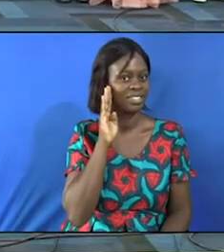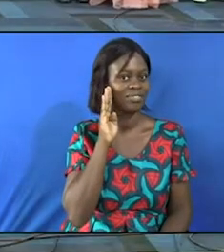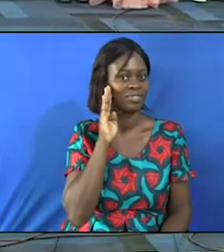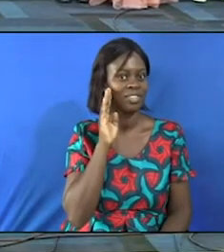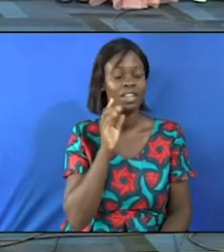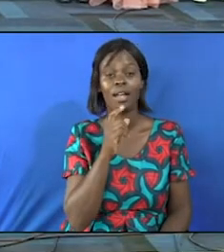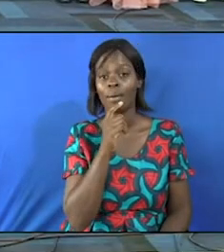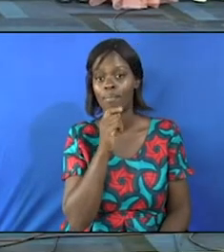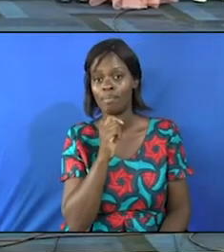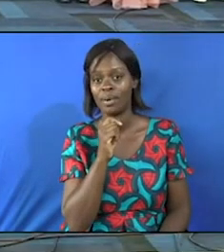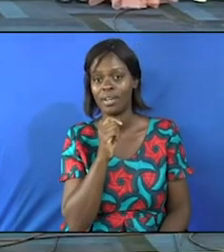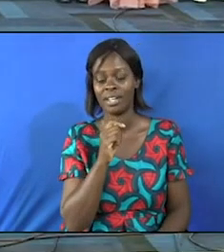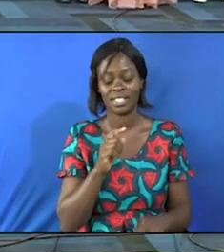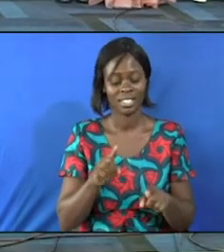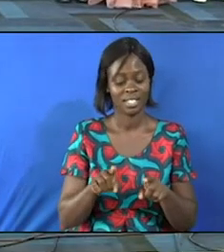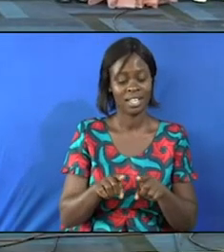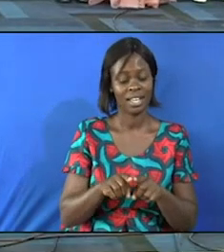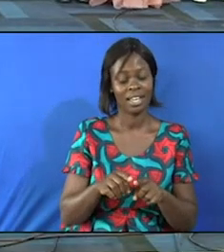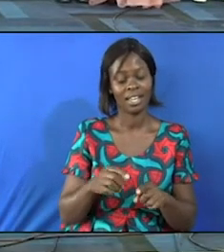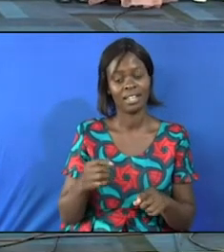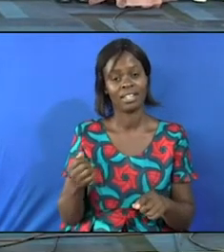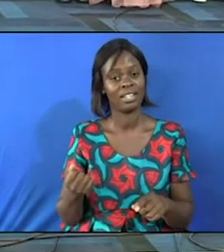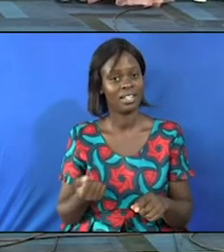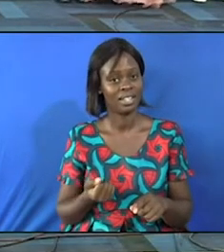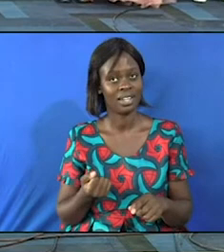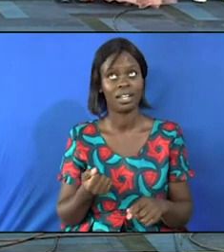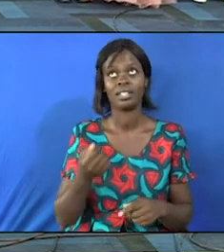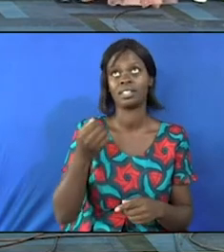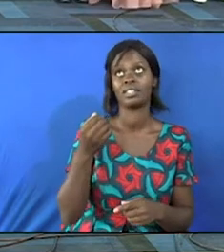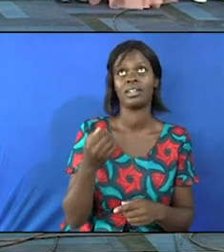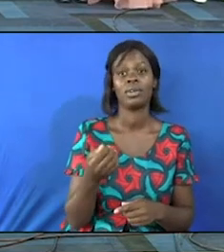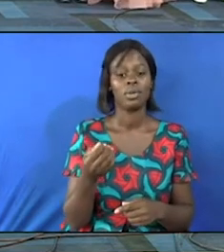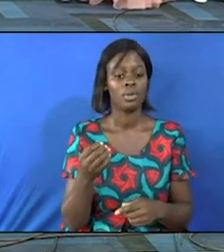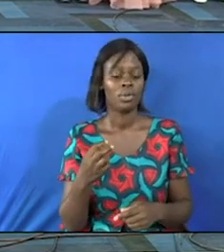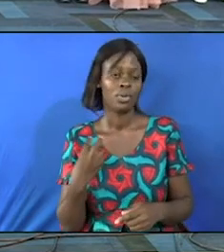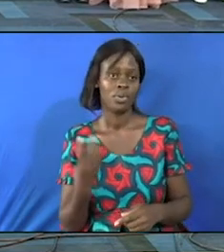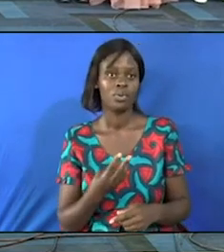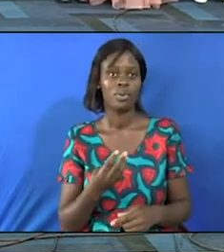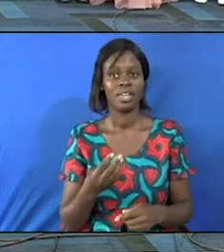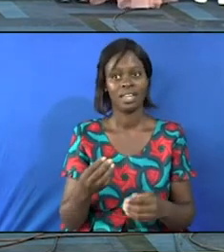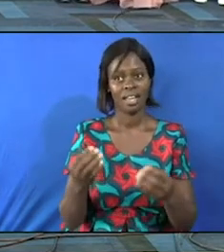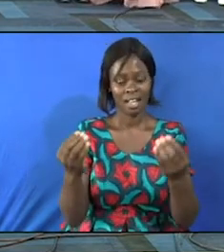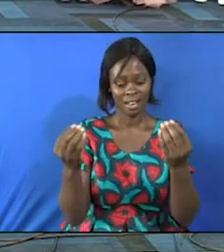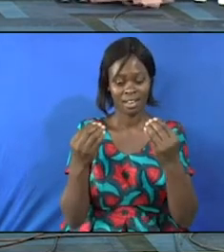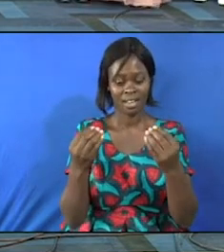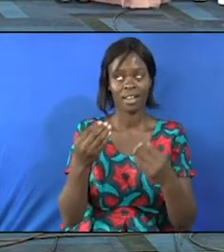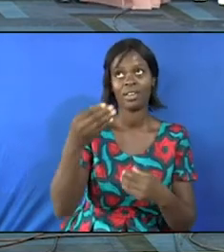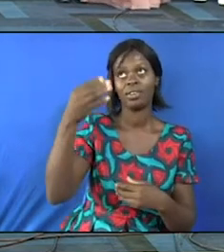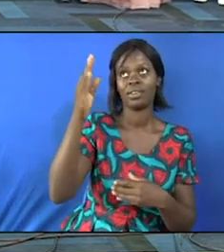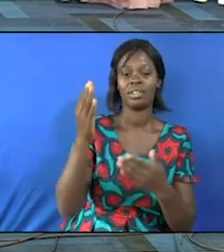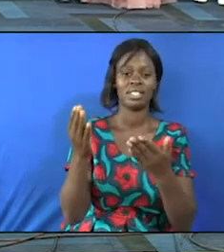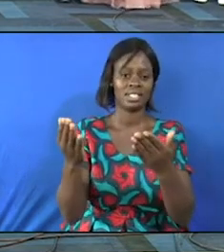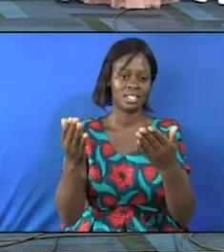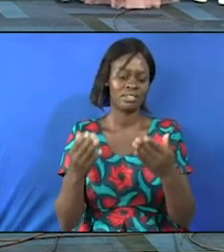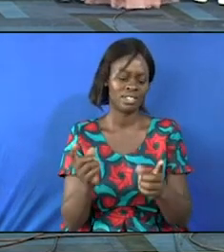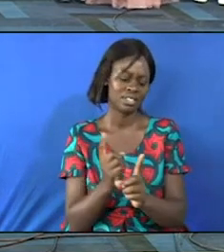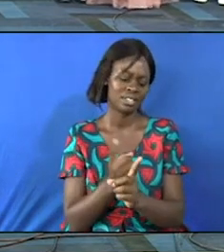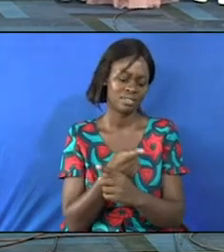Boys and girls, as we learned earlier, God gives us different gifts. I cannot do the crafts as well as she